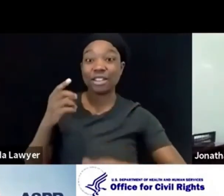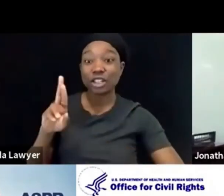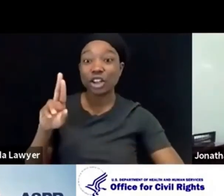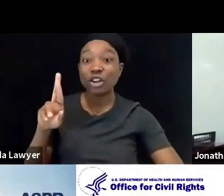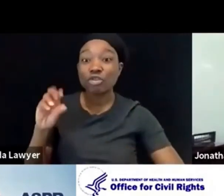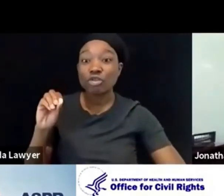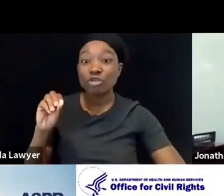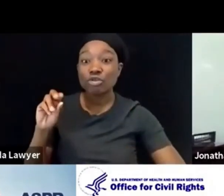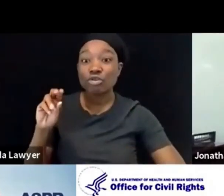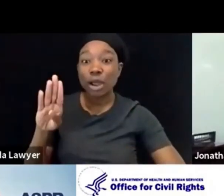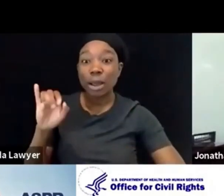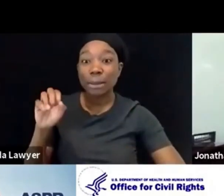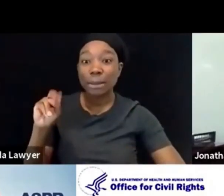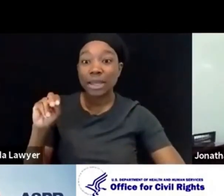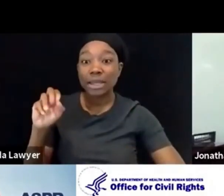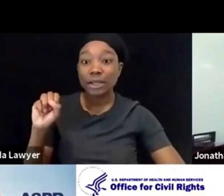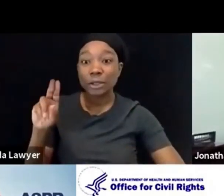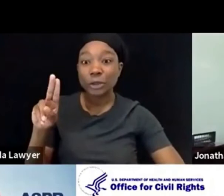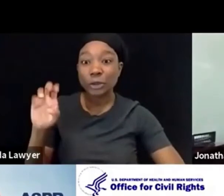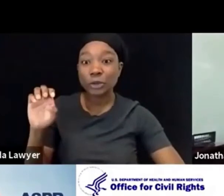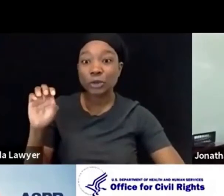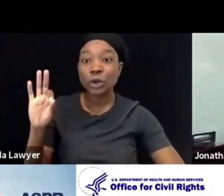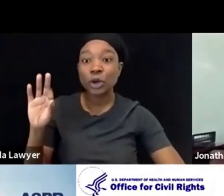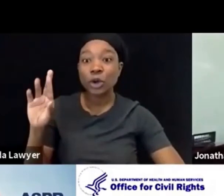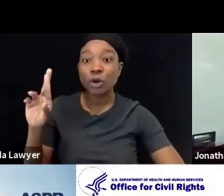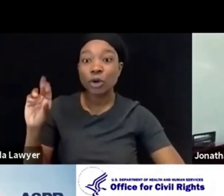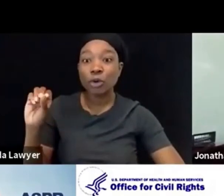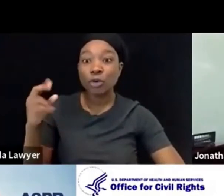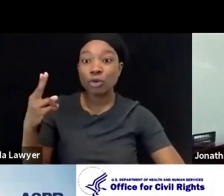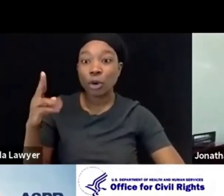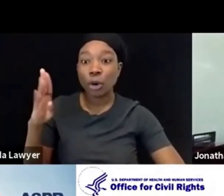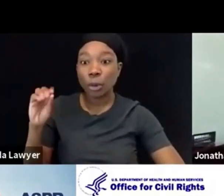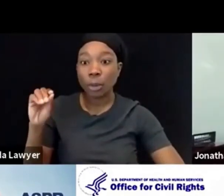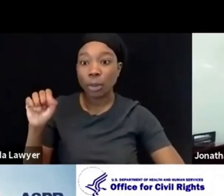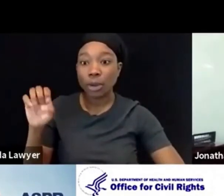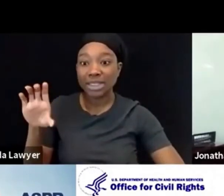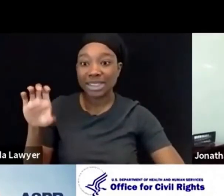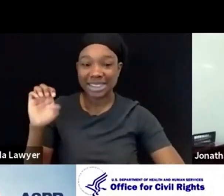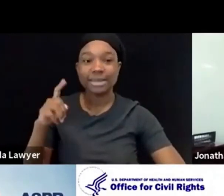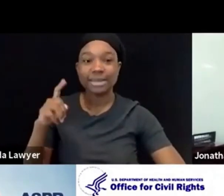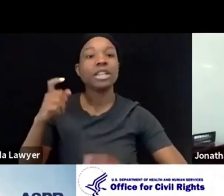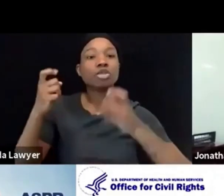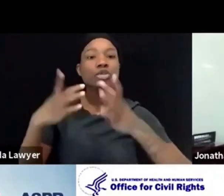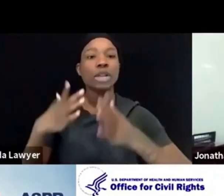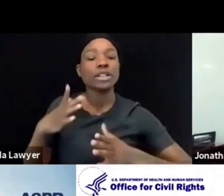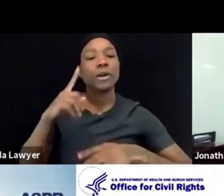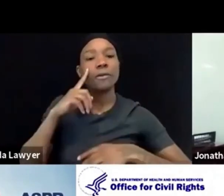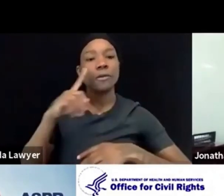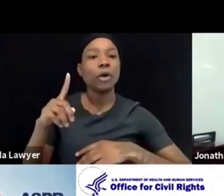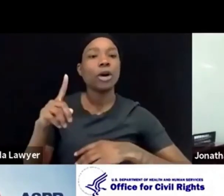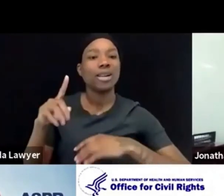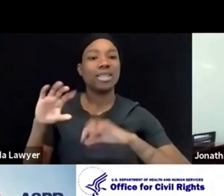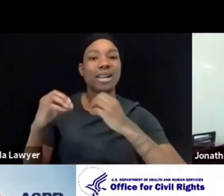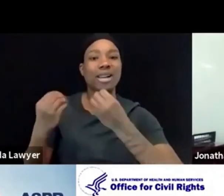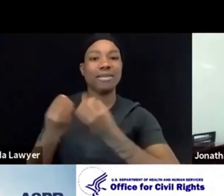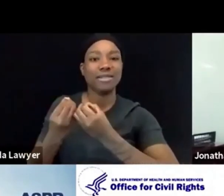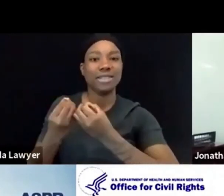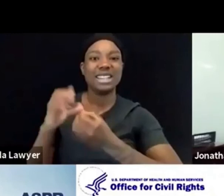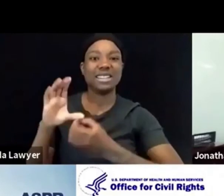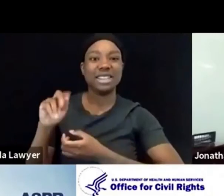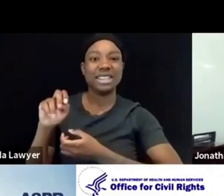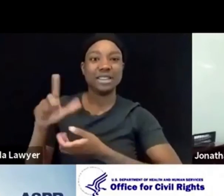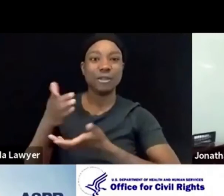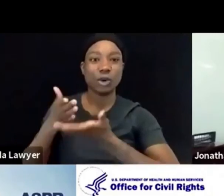Frobausi, who is the Acting Director and Principal Deputy of the HHS Office for Civil Rights. She has more than 40 years of